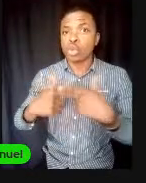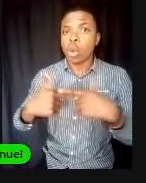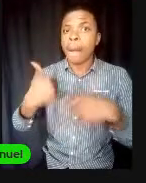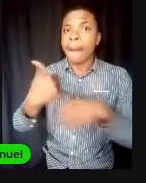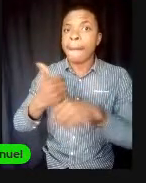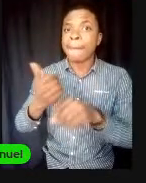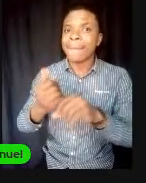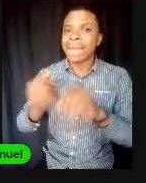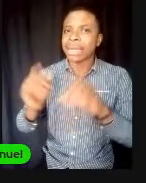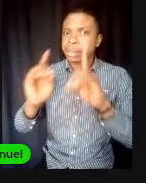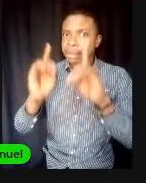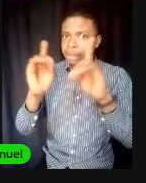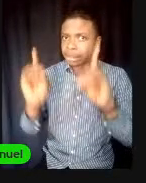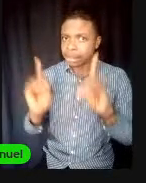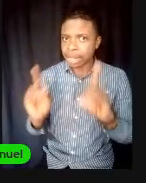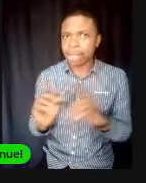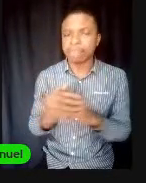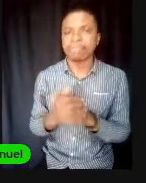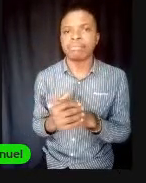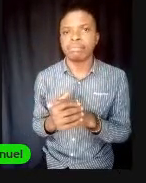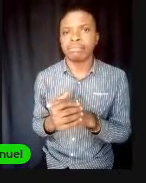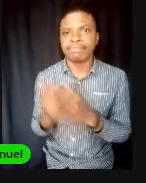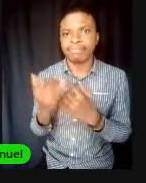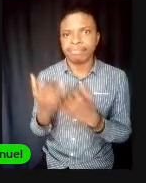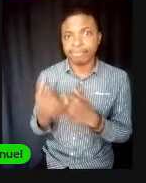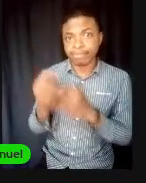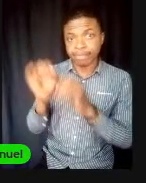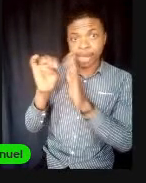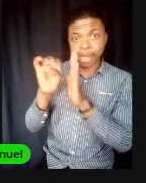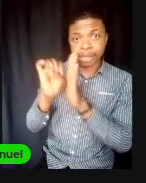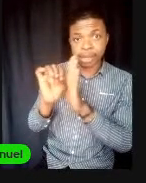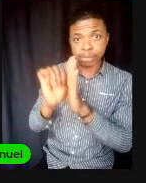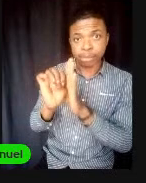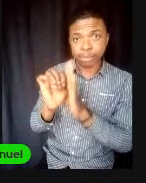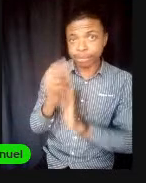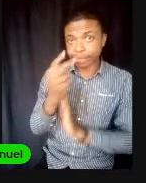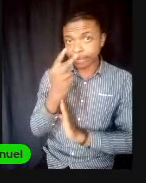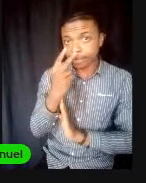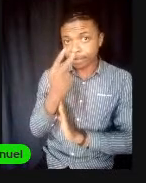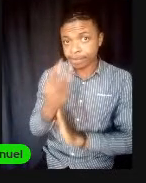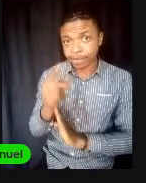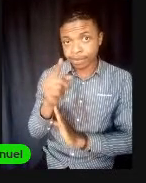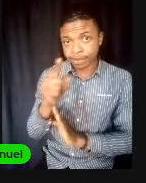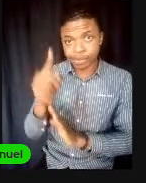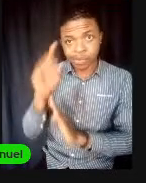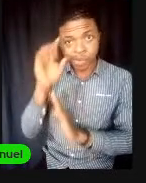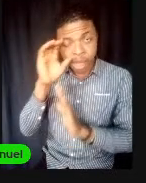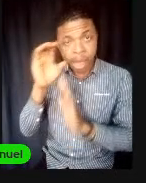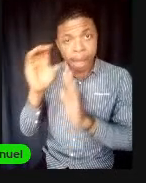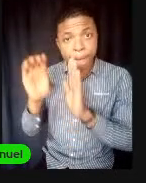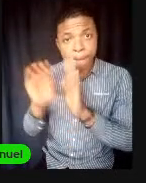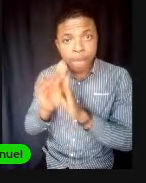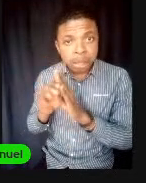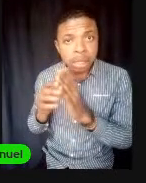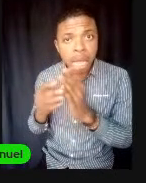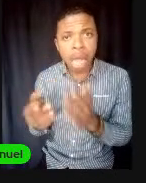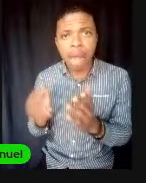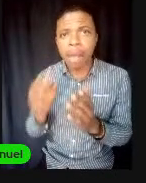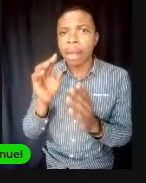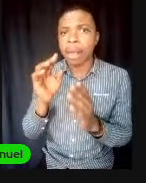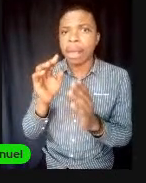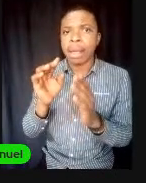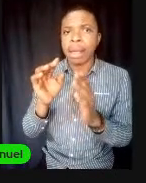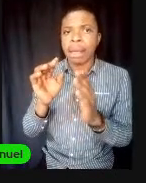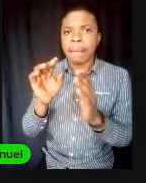examples of a graphic design. You can see that this is a picture and a book. This is a more of like a picture flyer that has my